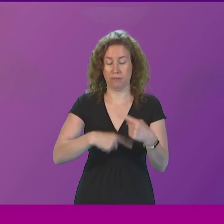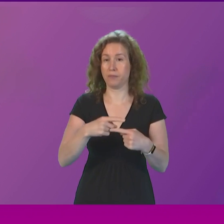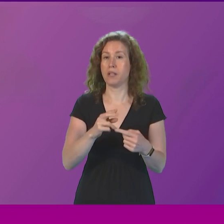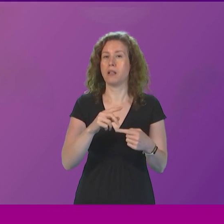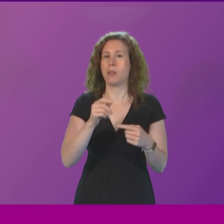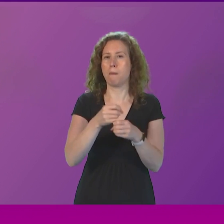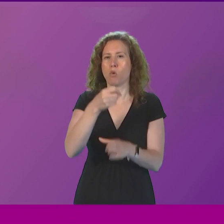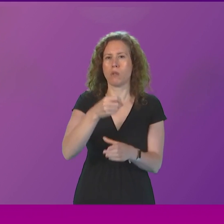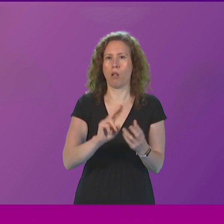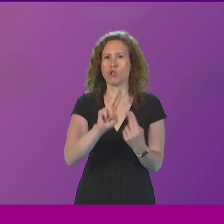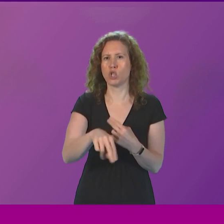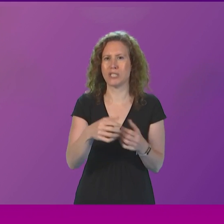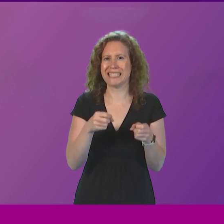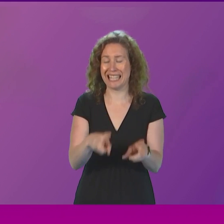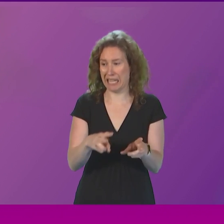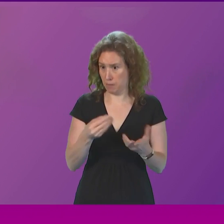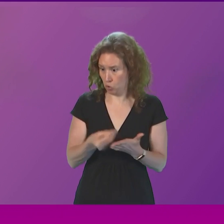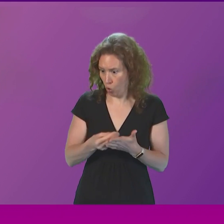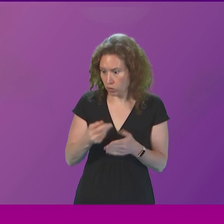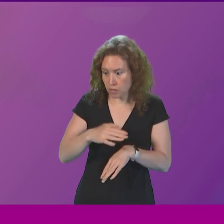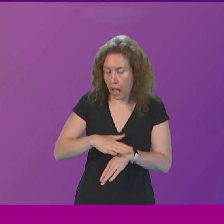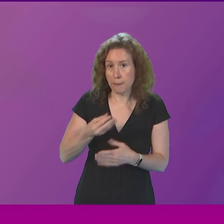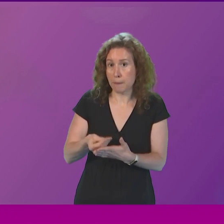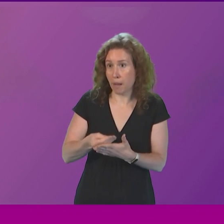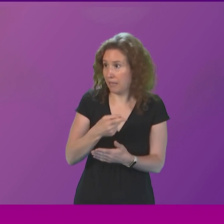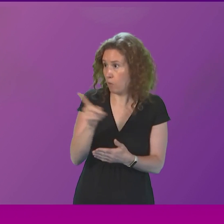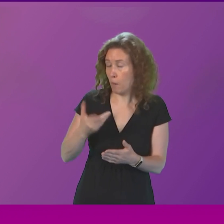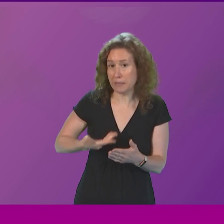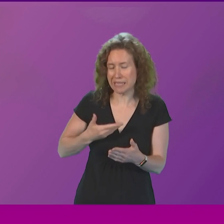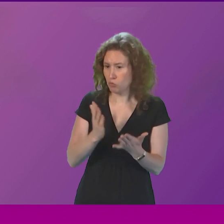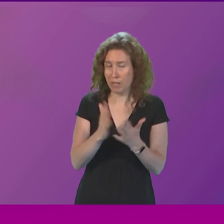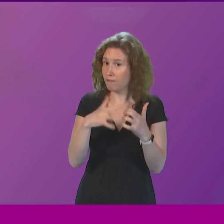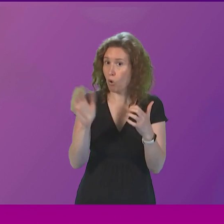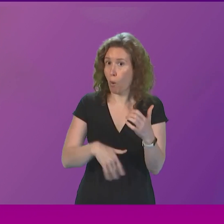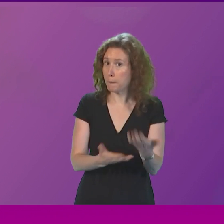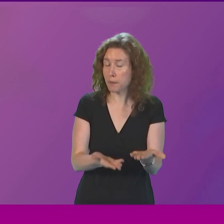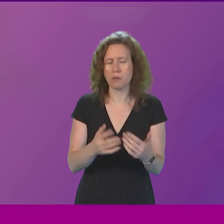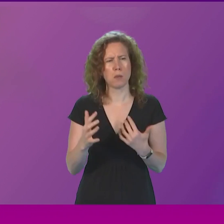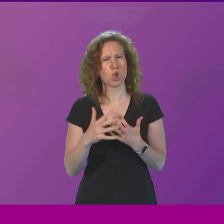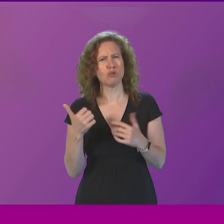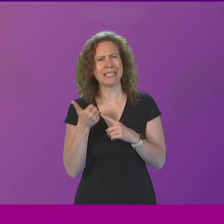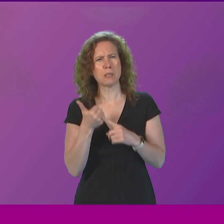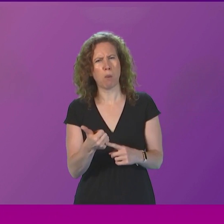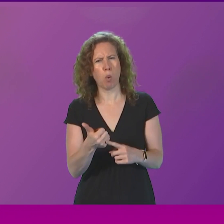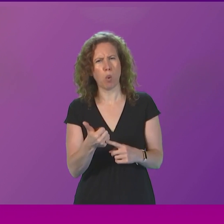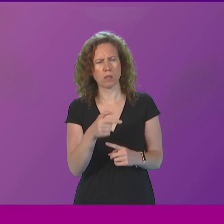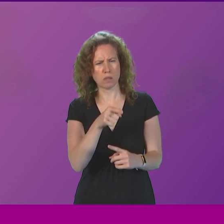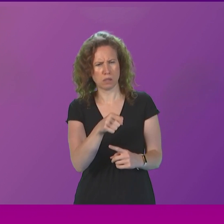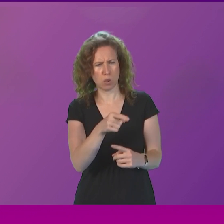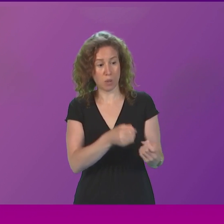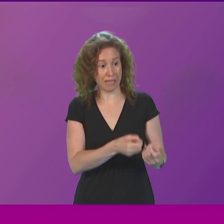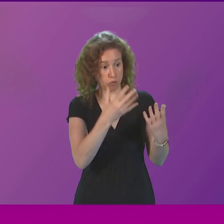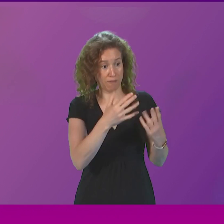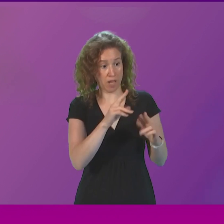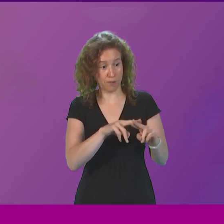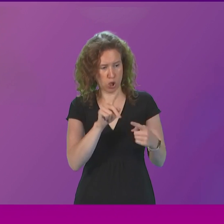which has cost businesses time and money and has completely flopped. For Green support, he's sacrificing Fergus